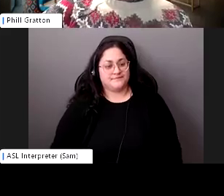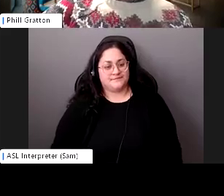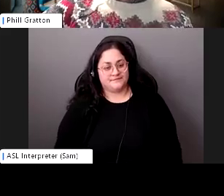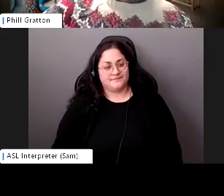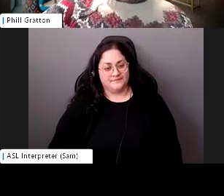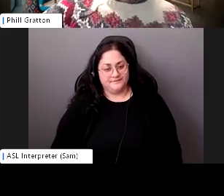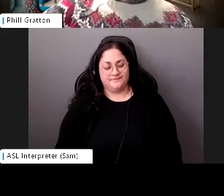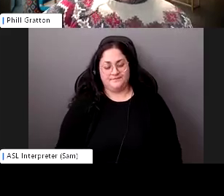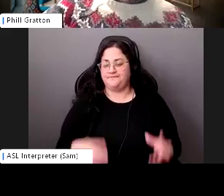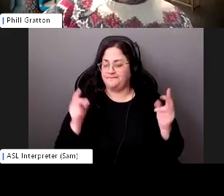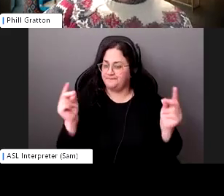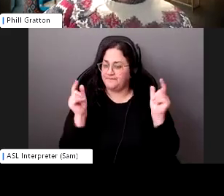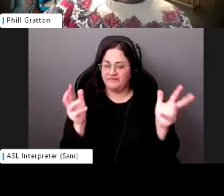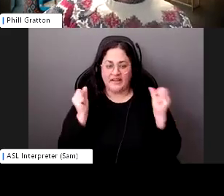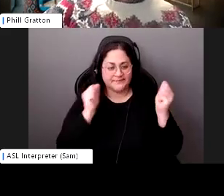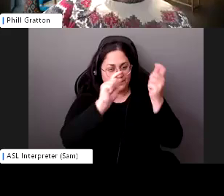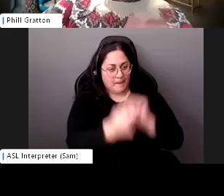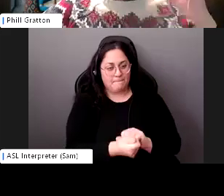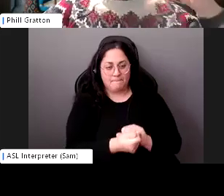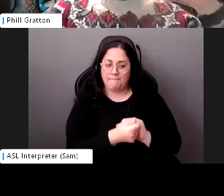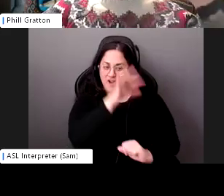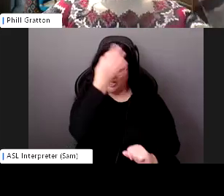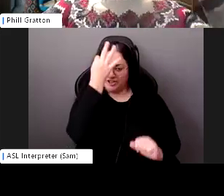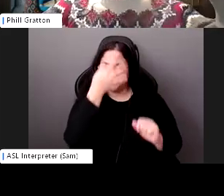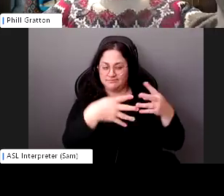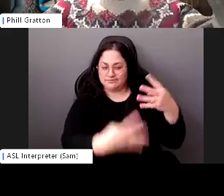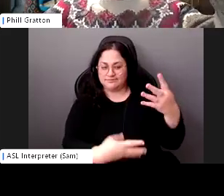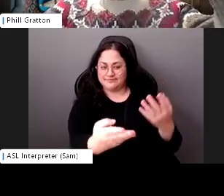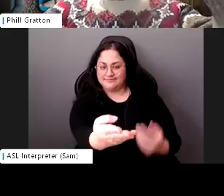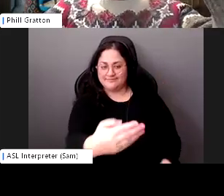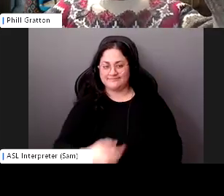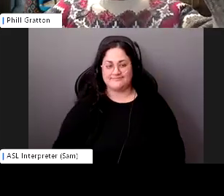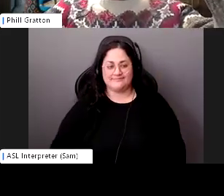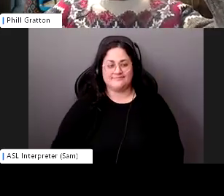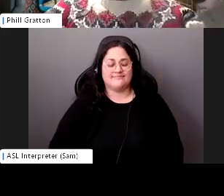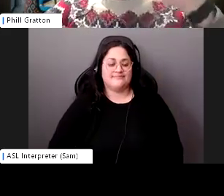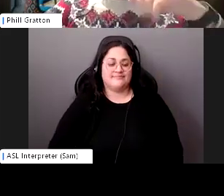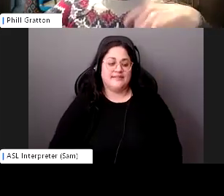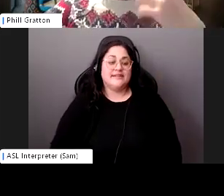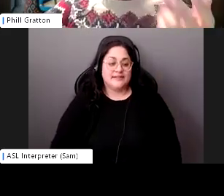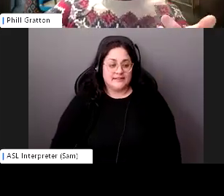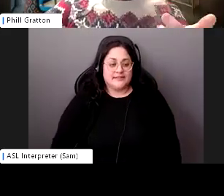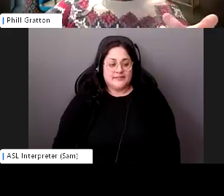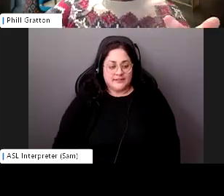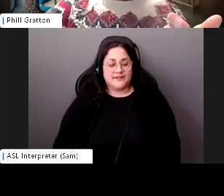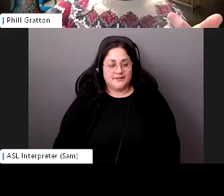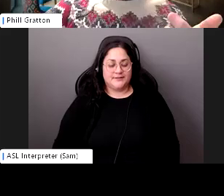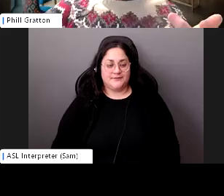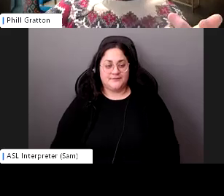And very quickly and easily, it translate that last message that I put up there into